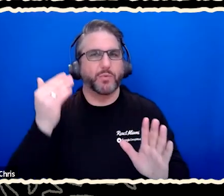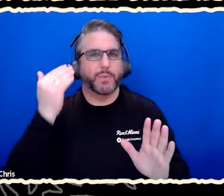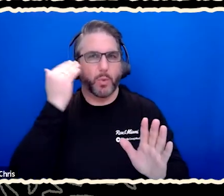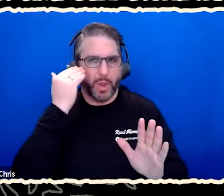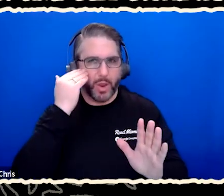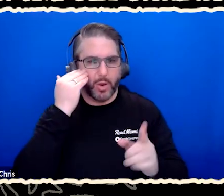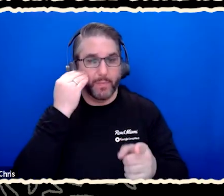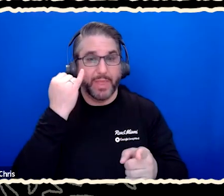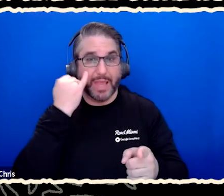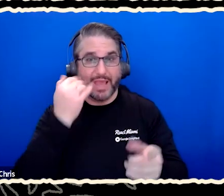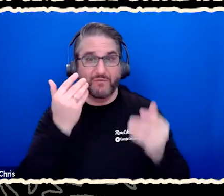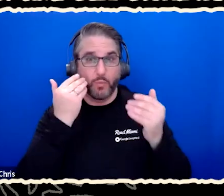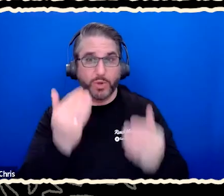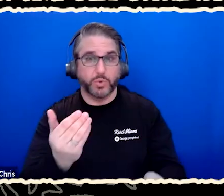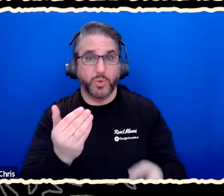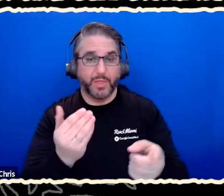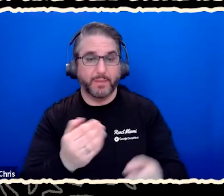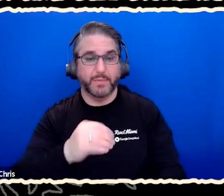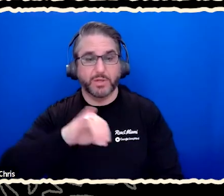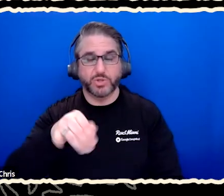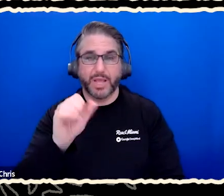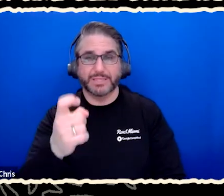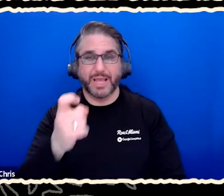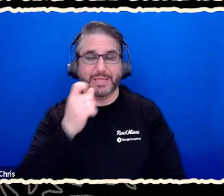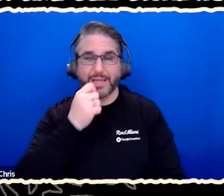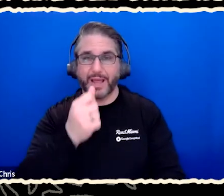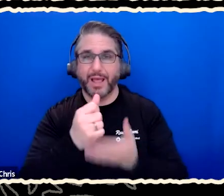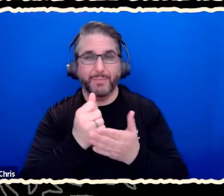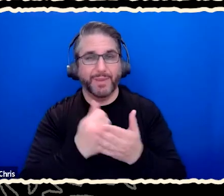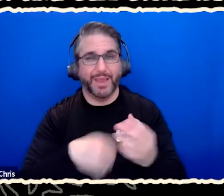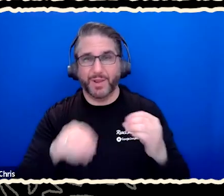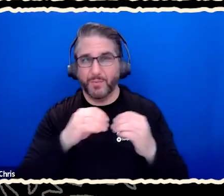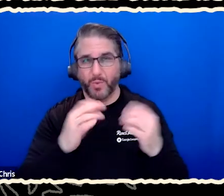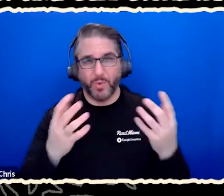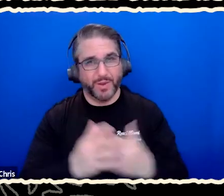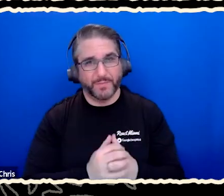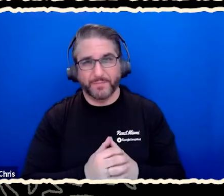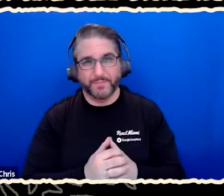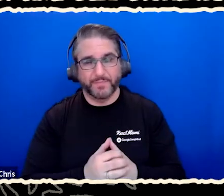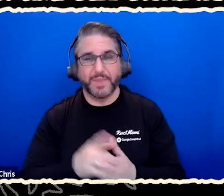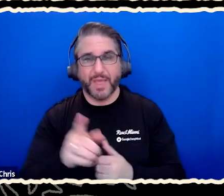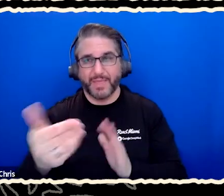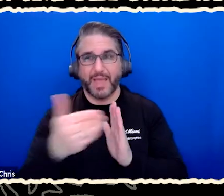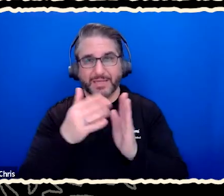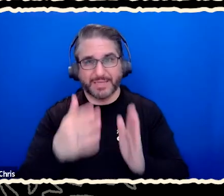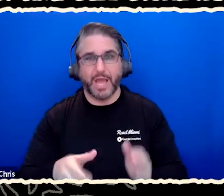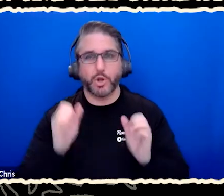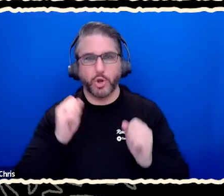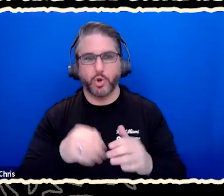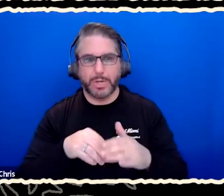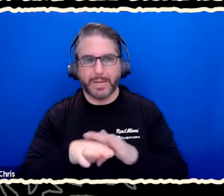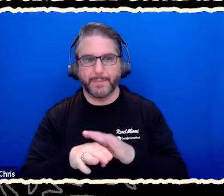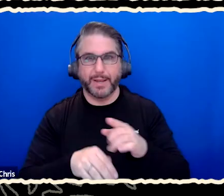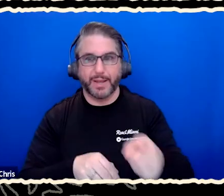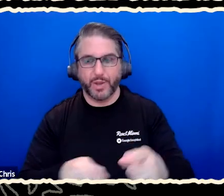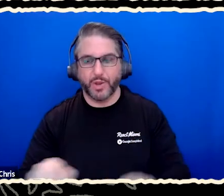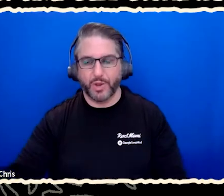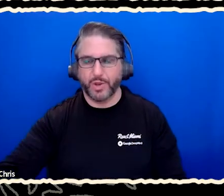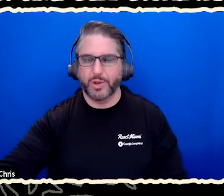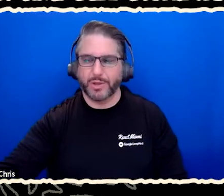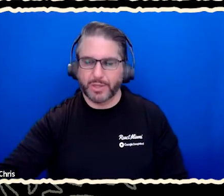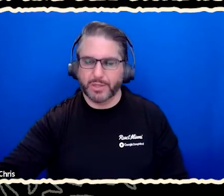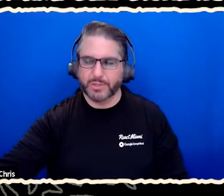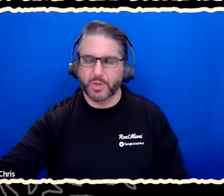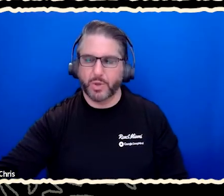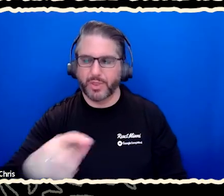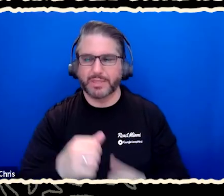that if we do that, JSX is not helping us anymore. The attacker could chime in here. So there's a danger if